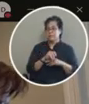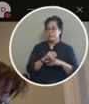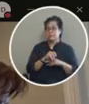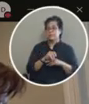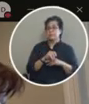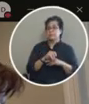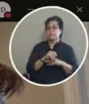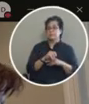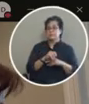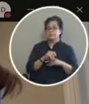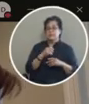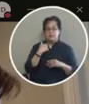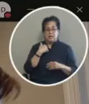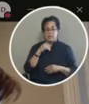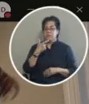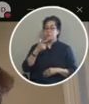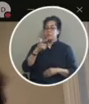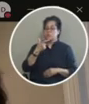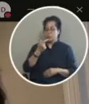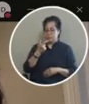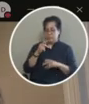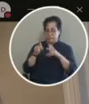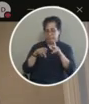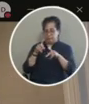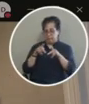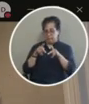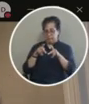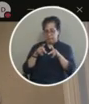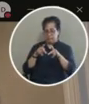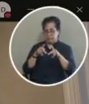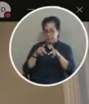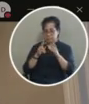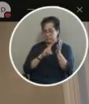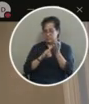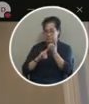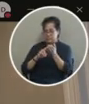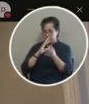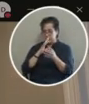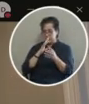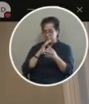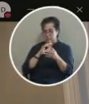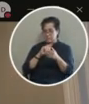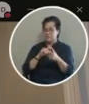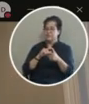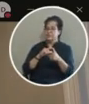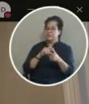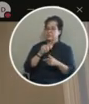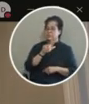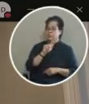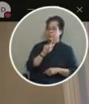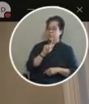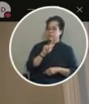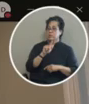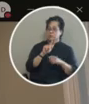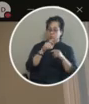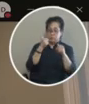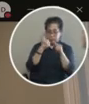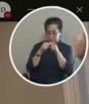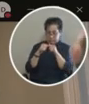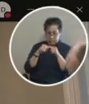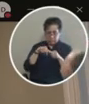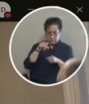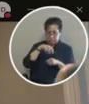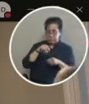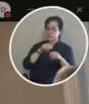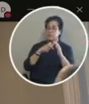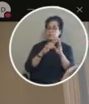Yes, Mayor. This afternoon we have 21 members of the audience that had signed up to speak. I will remind the public that this forum